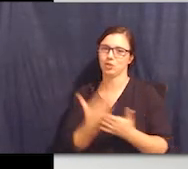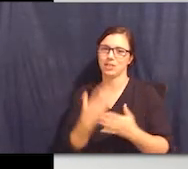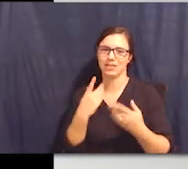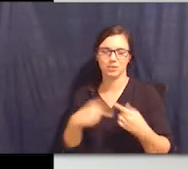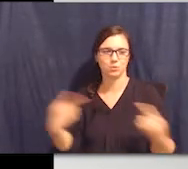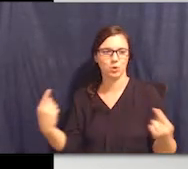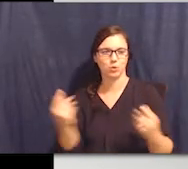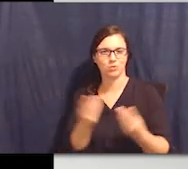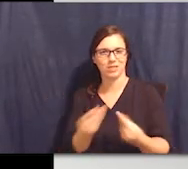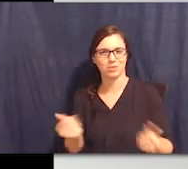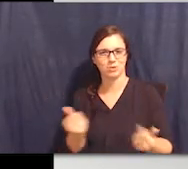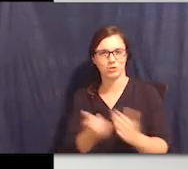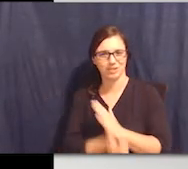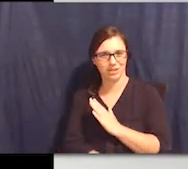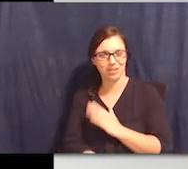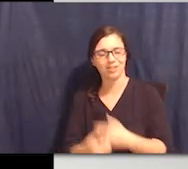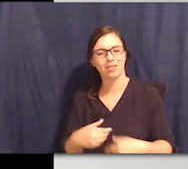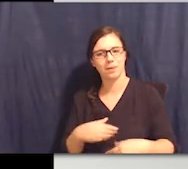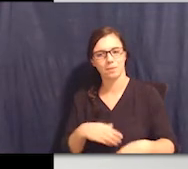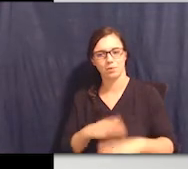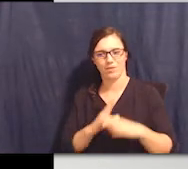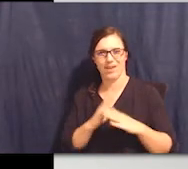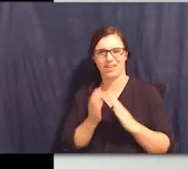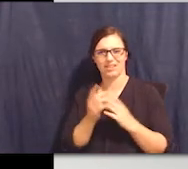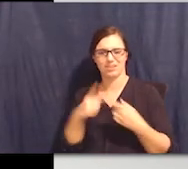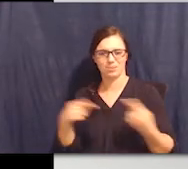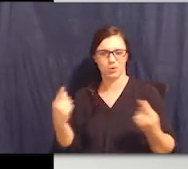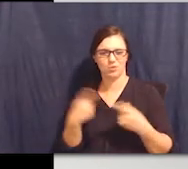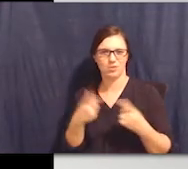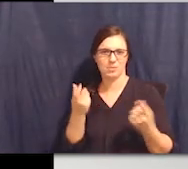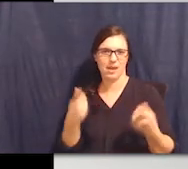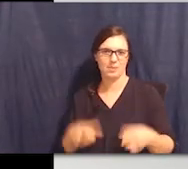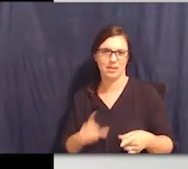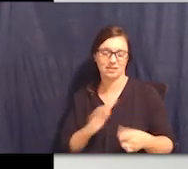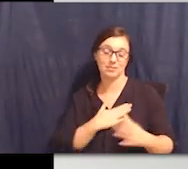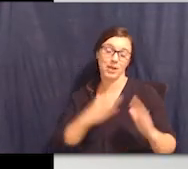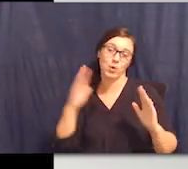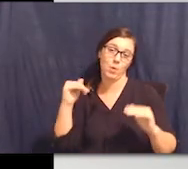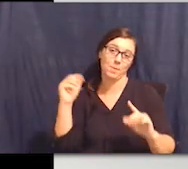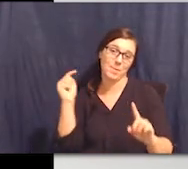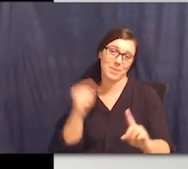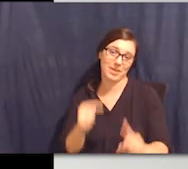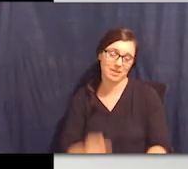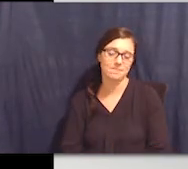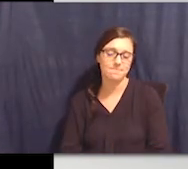good dispute resolution skills and prevent those disputes from happening in the first place, and that's my hope.